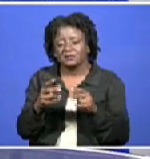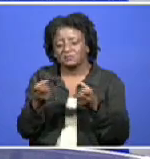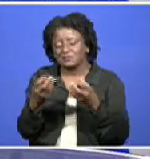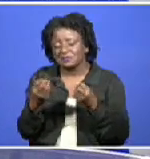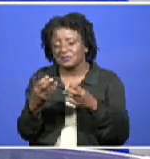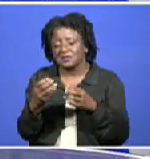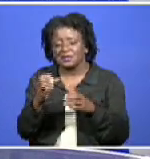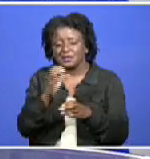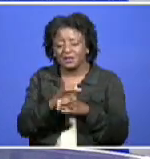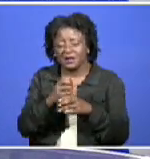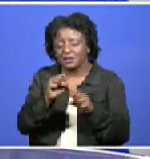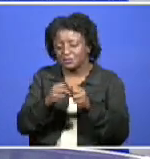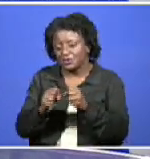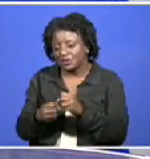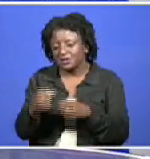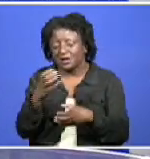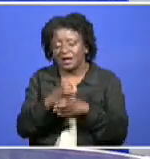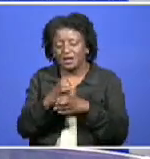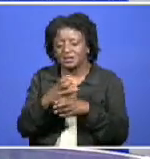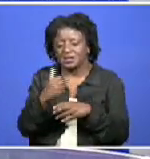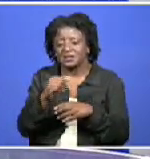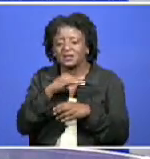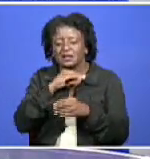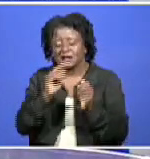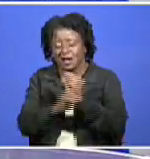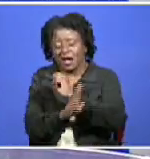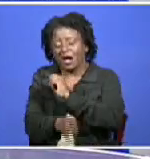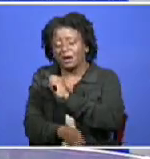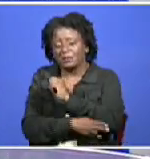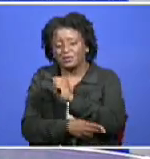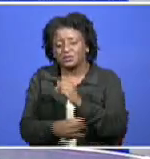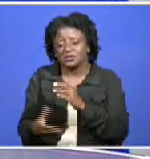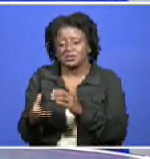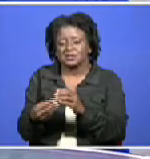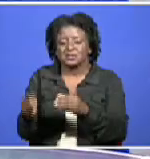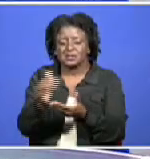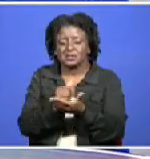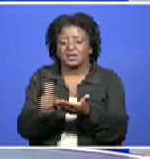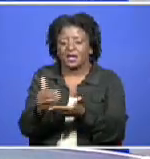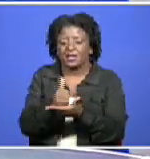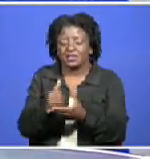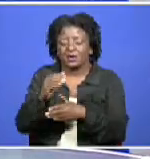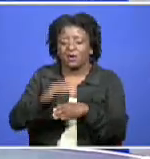accumulate on his premises. Attorney Maria Zancola Willie prosecuted the cases.